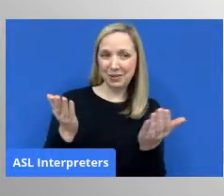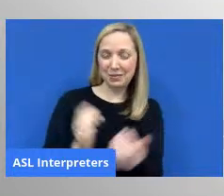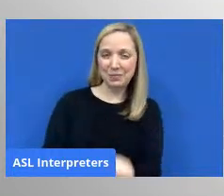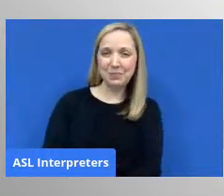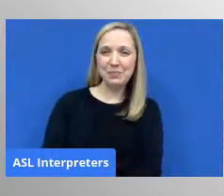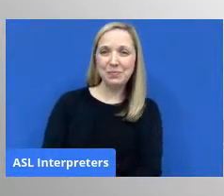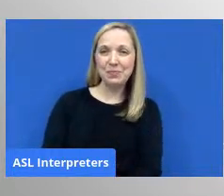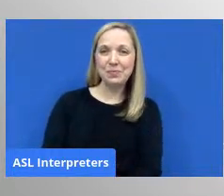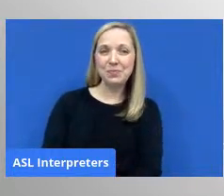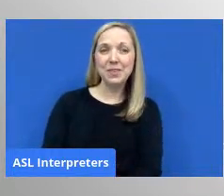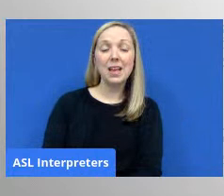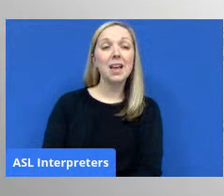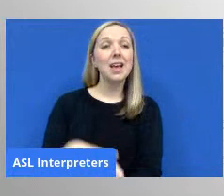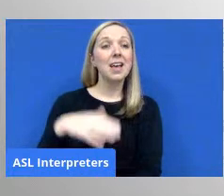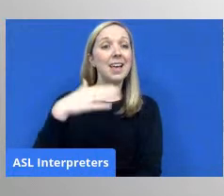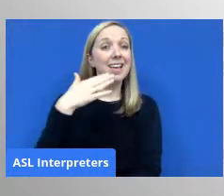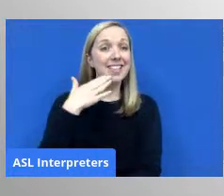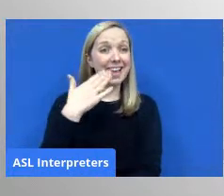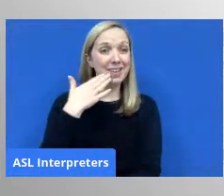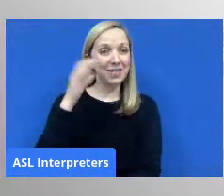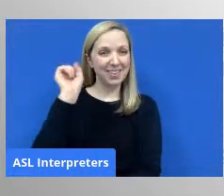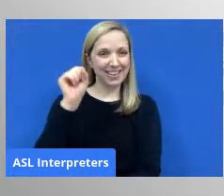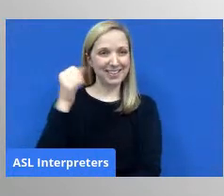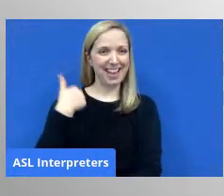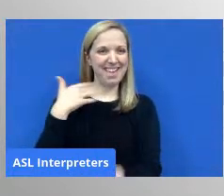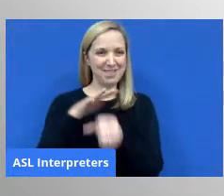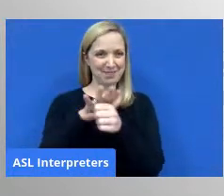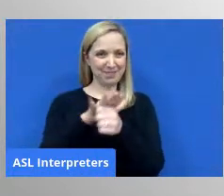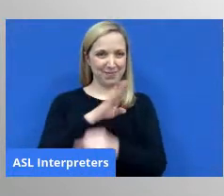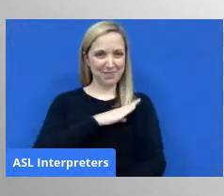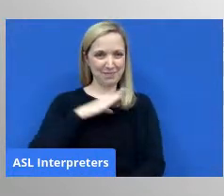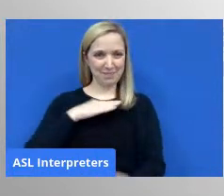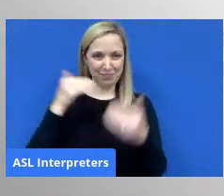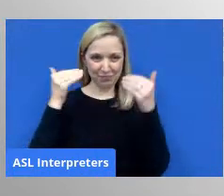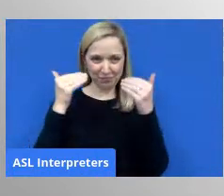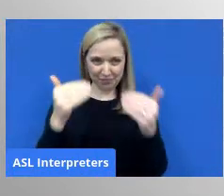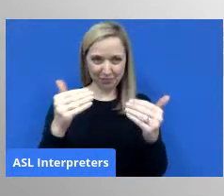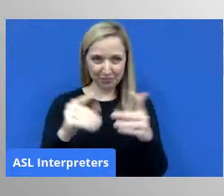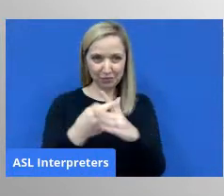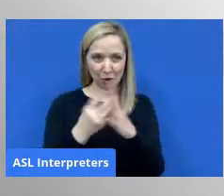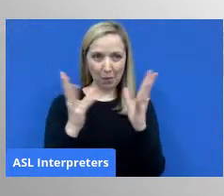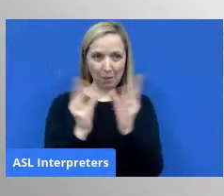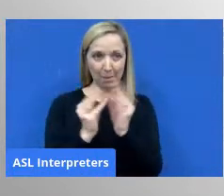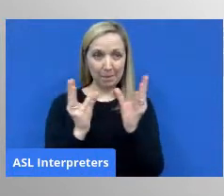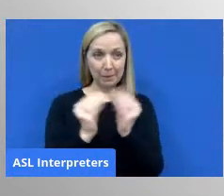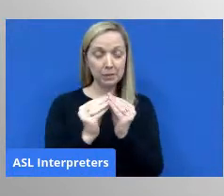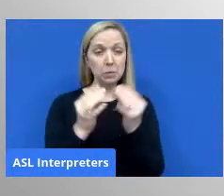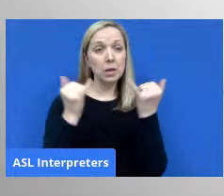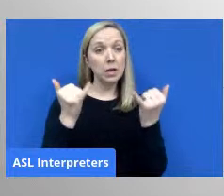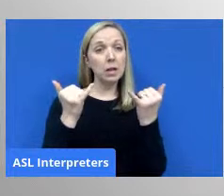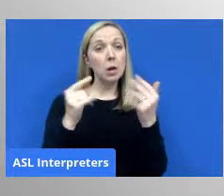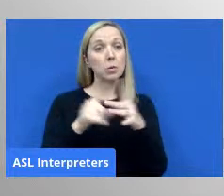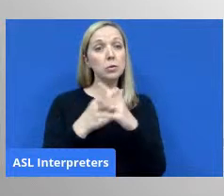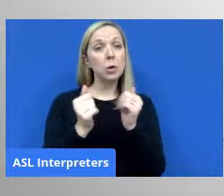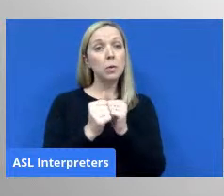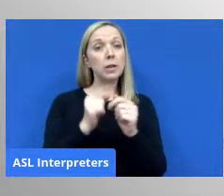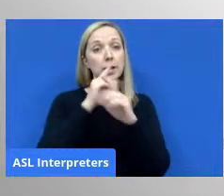Okay, great. Thank you. So we do have a quorum. We will move forward with our silent